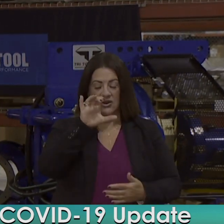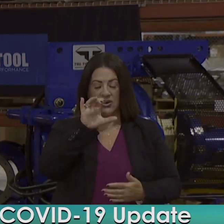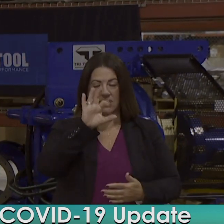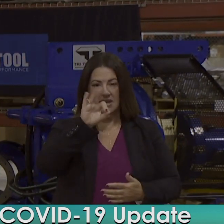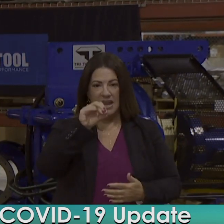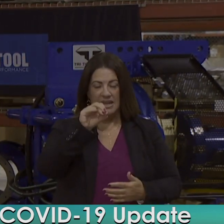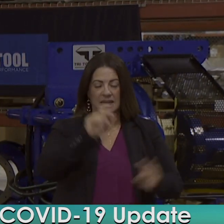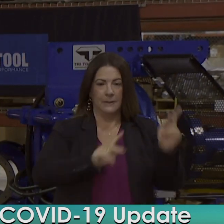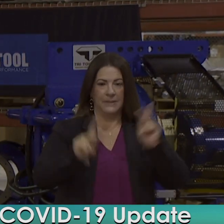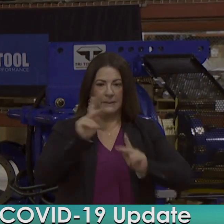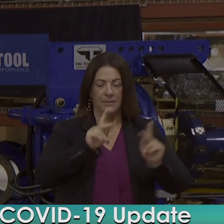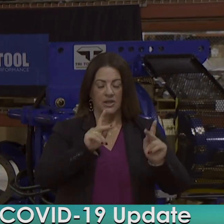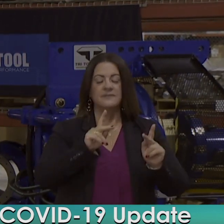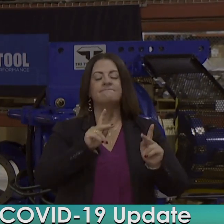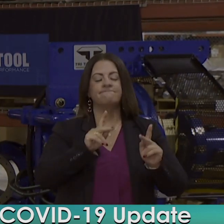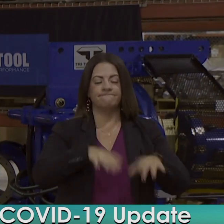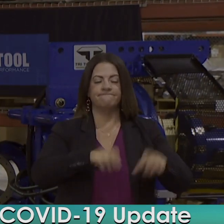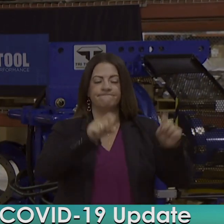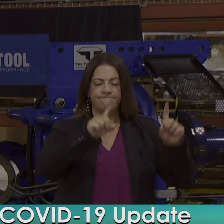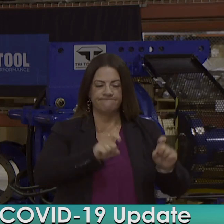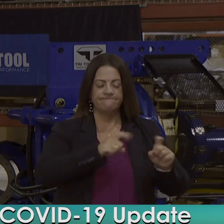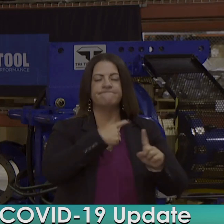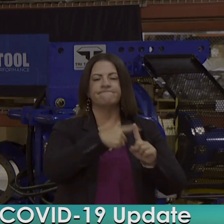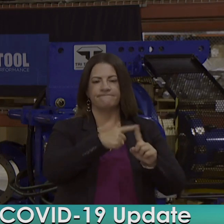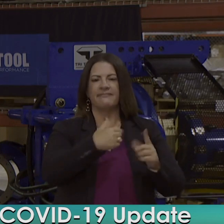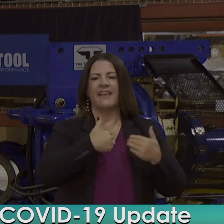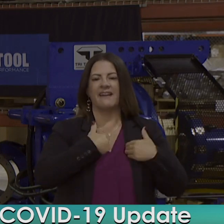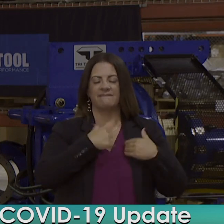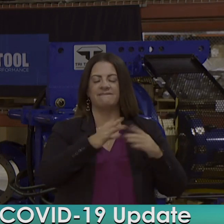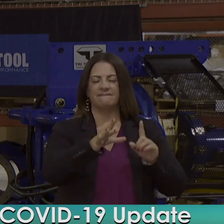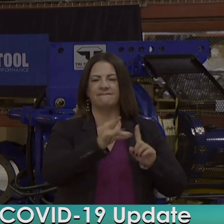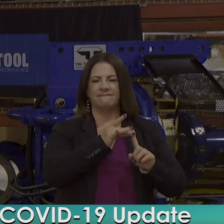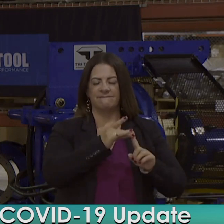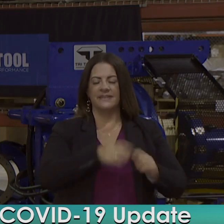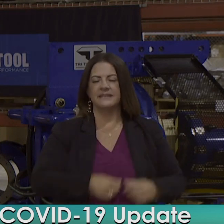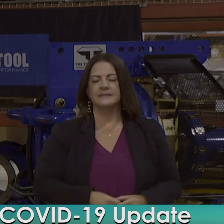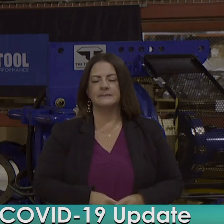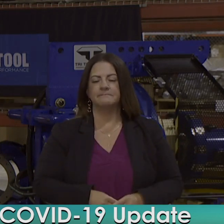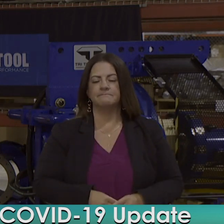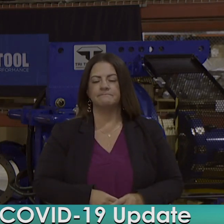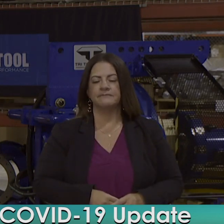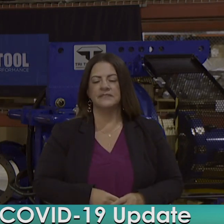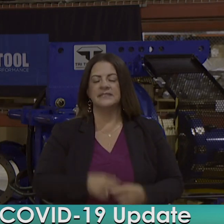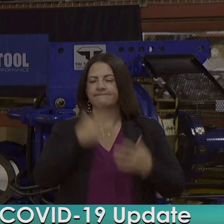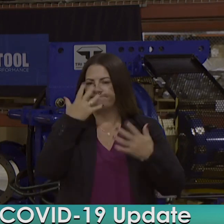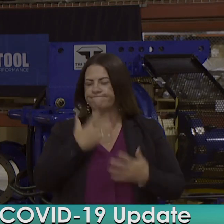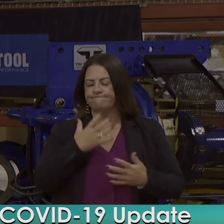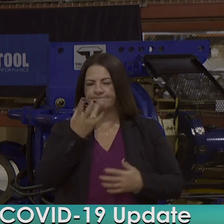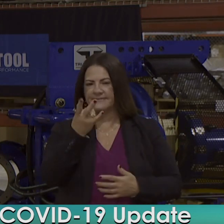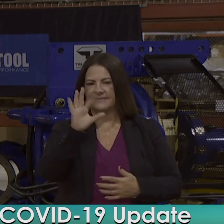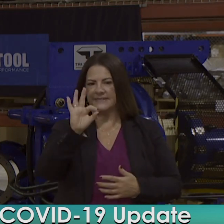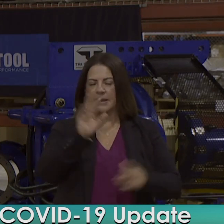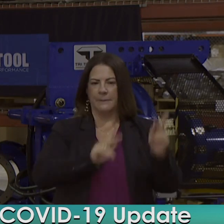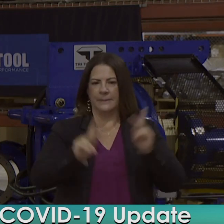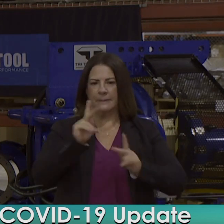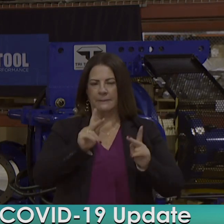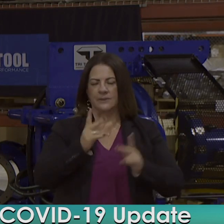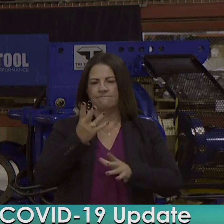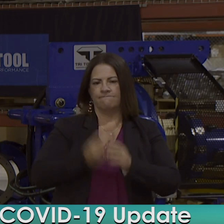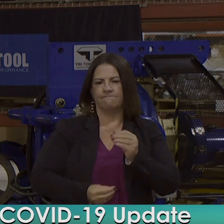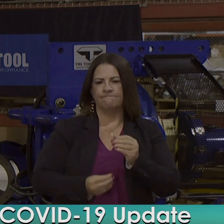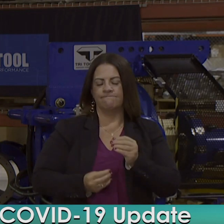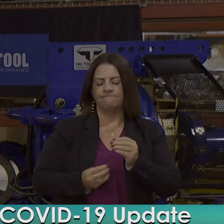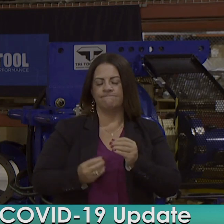4,890 individuals tested positive for COVID-19. Tragically, we lost 79 lives in the